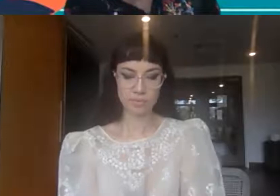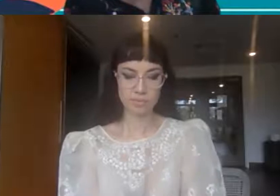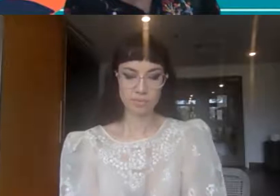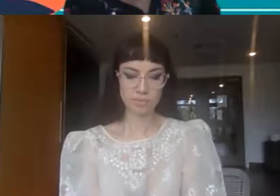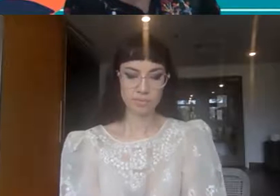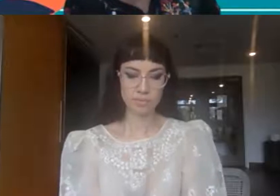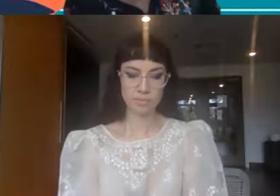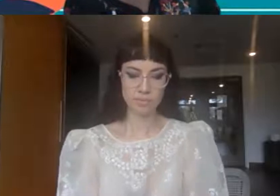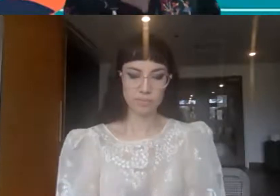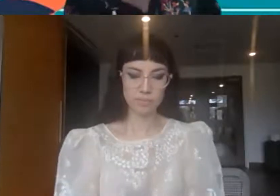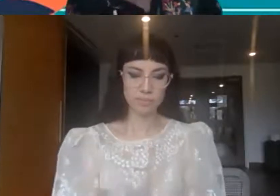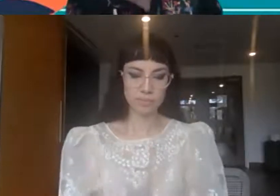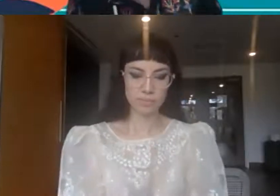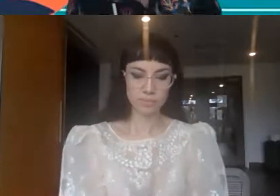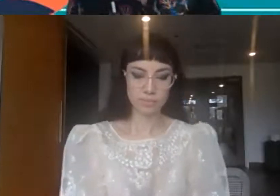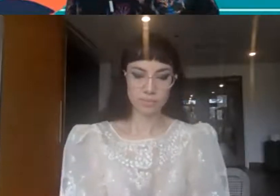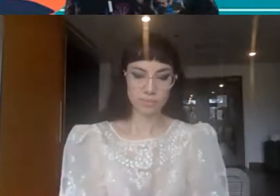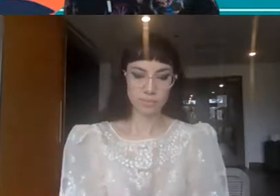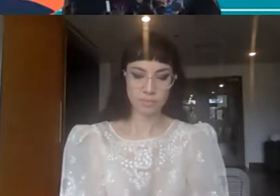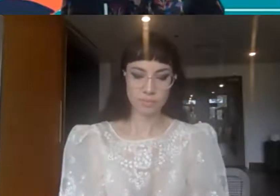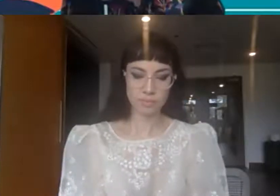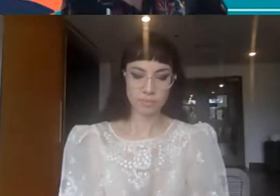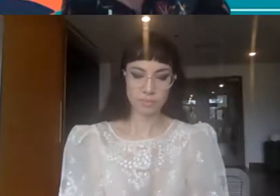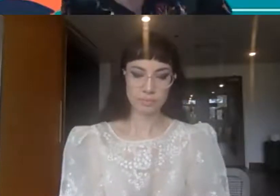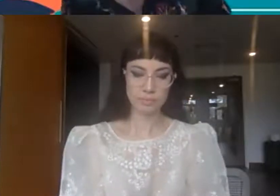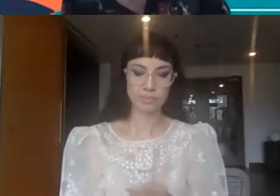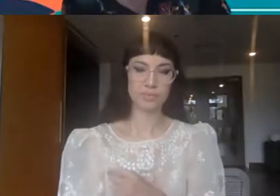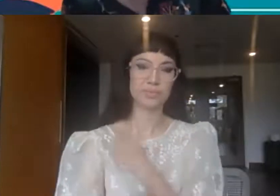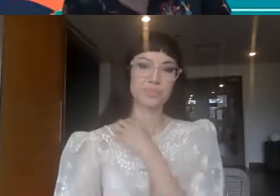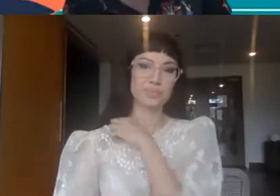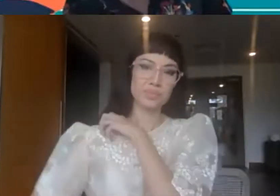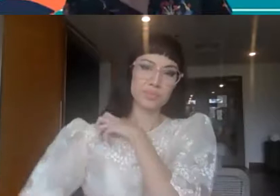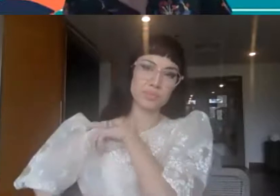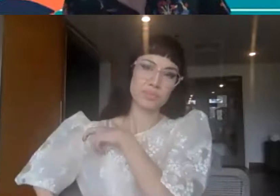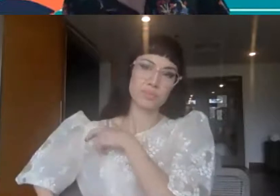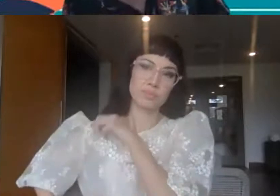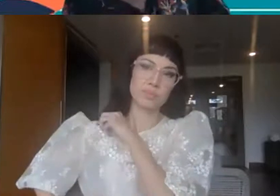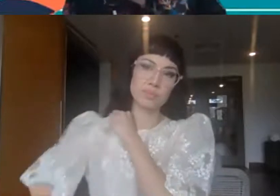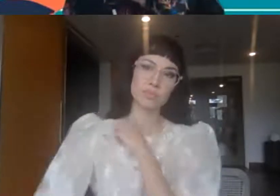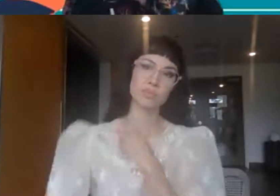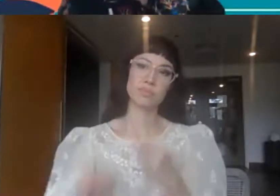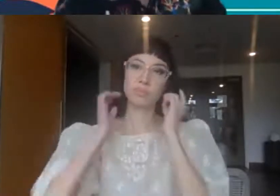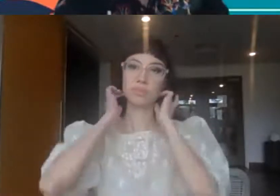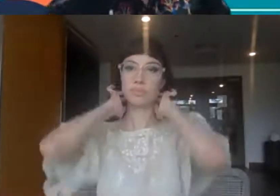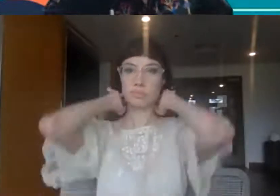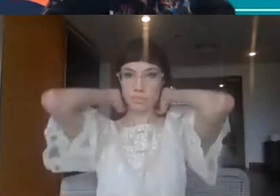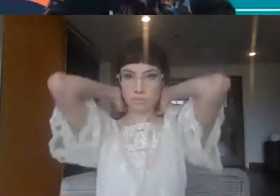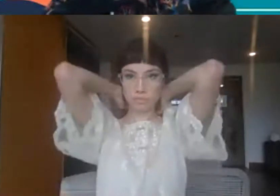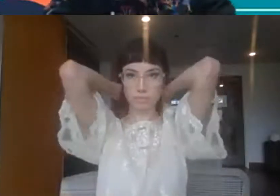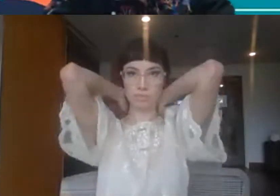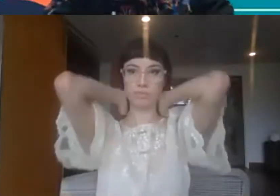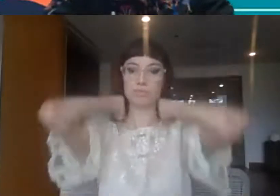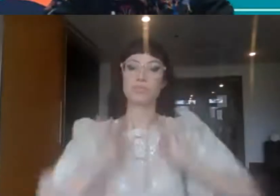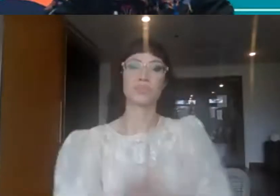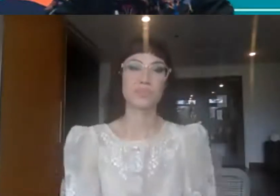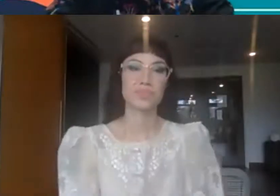and builds power among Haitian American millennials, and co-hosts a radio Facebook live show, the VSS Hour.